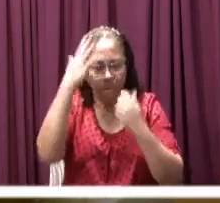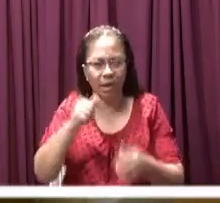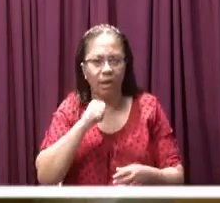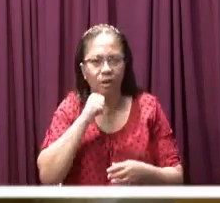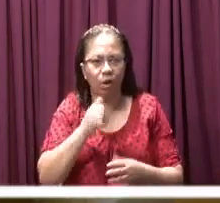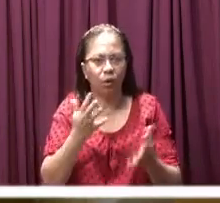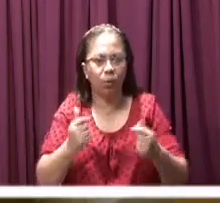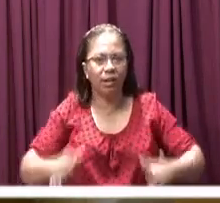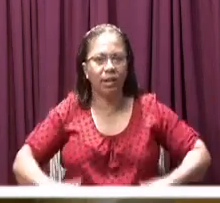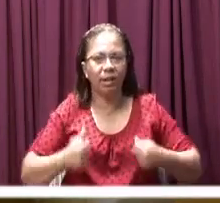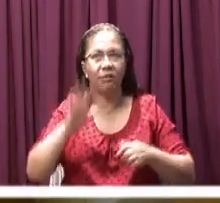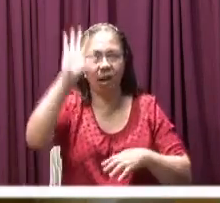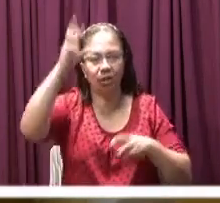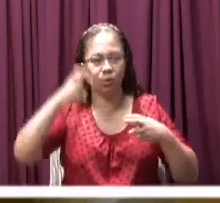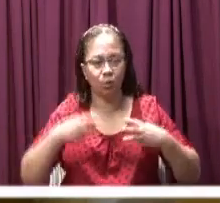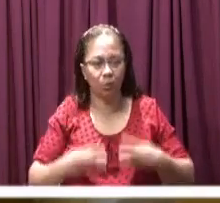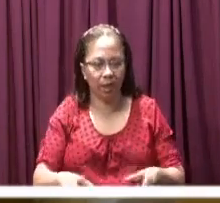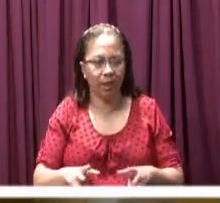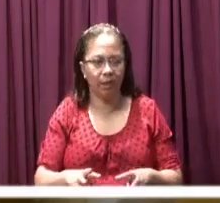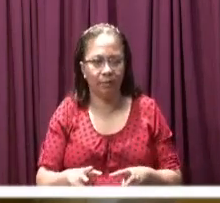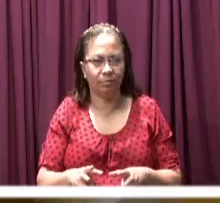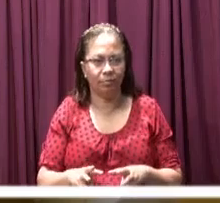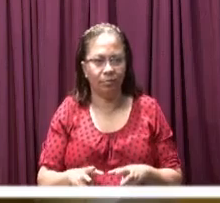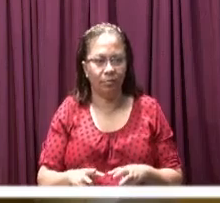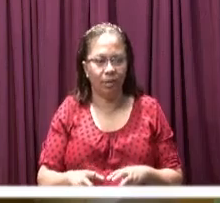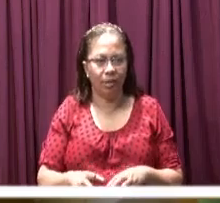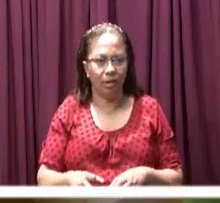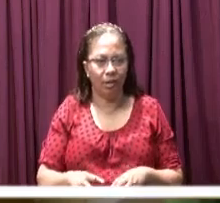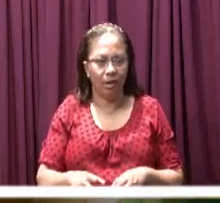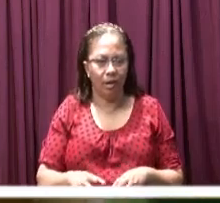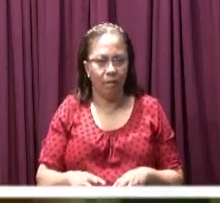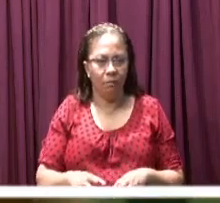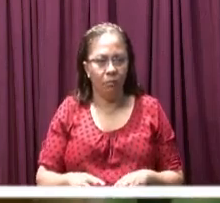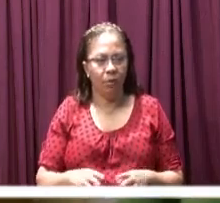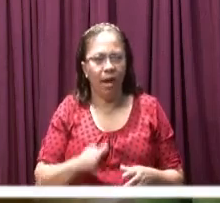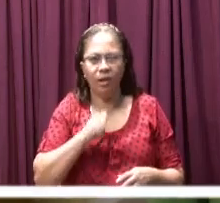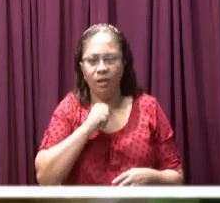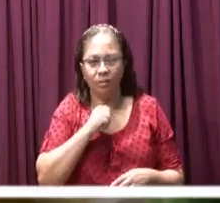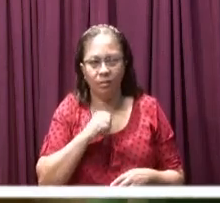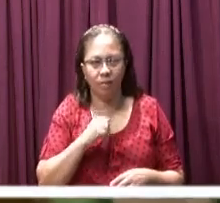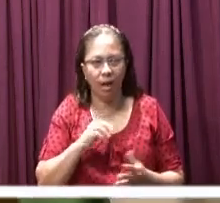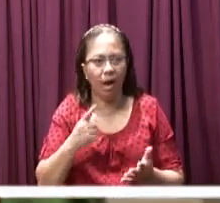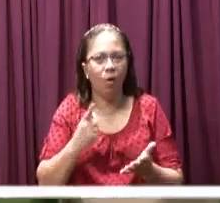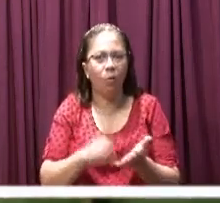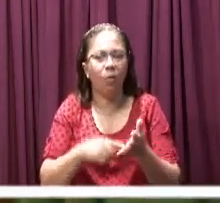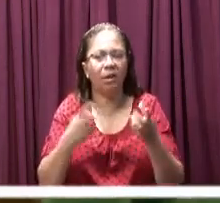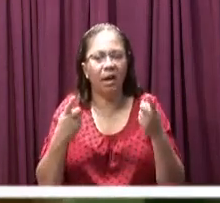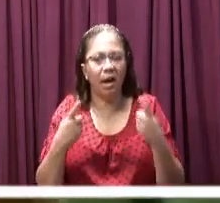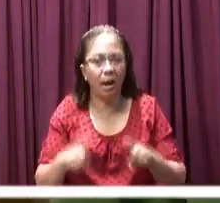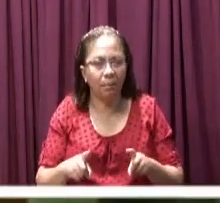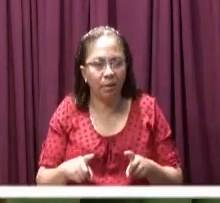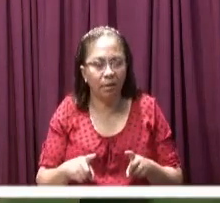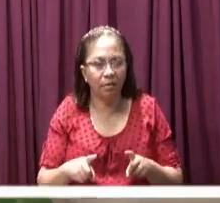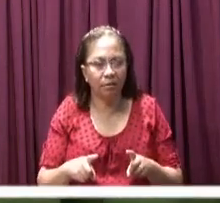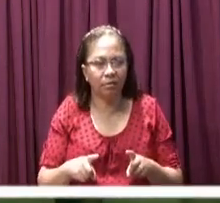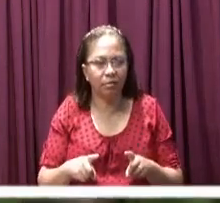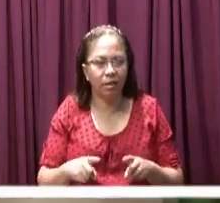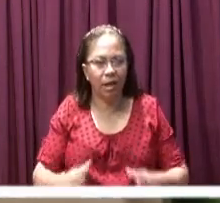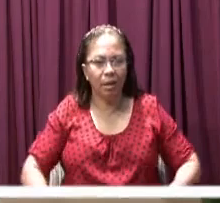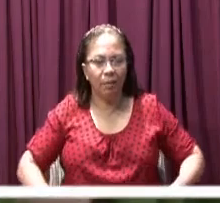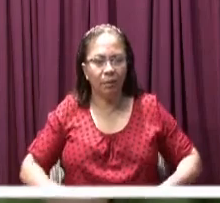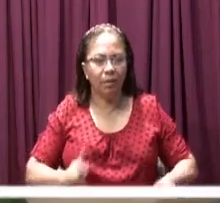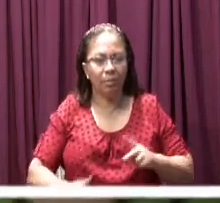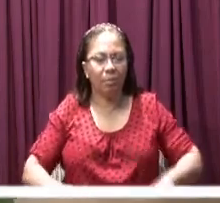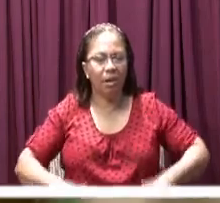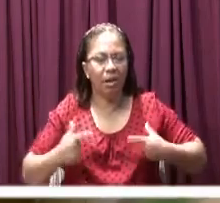God. And because of the disobedience, the non-listening, the non-caring, and the living how they wanted to